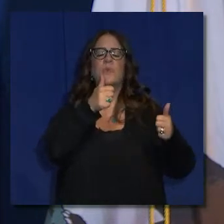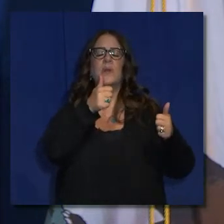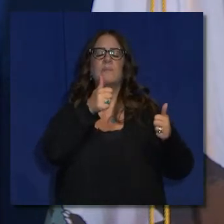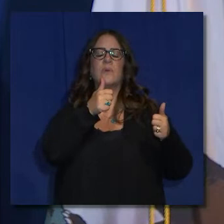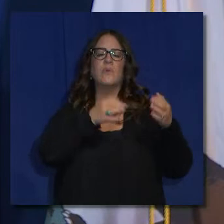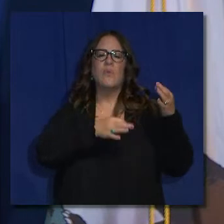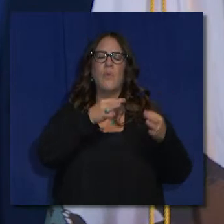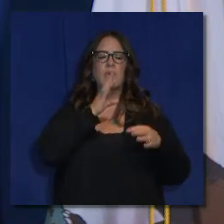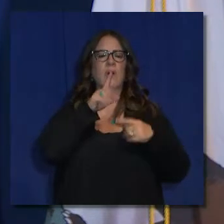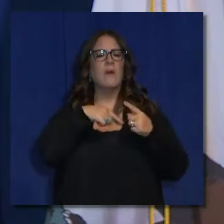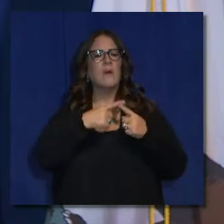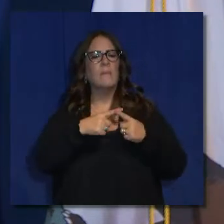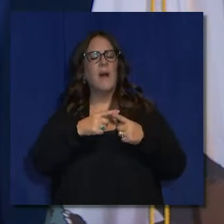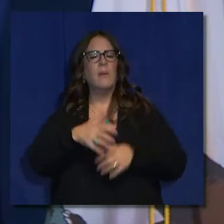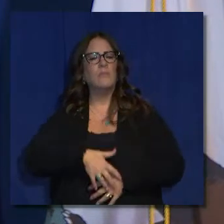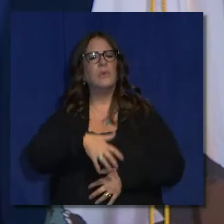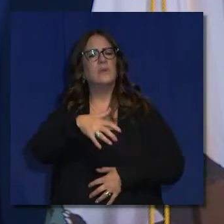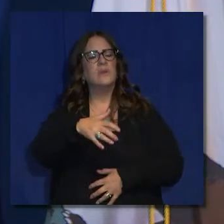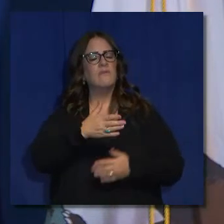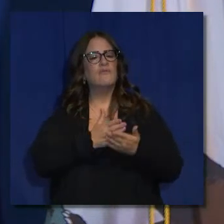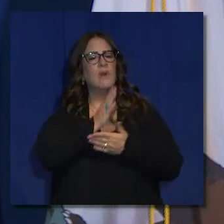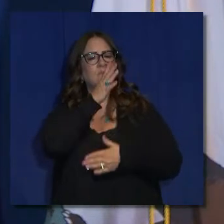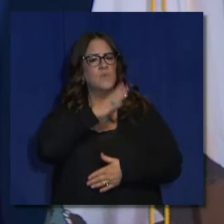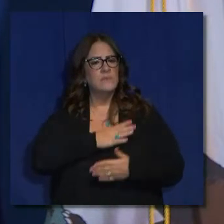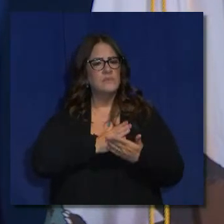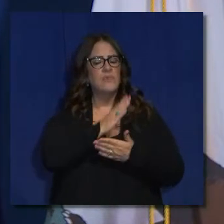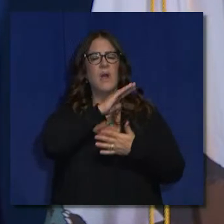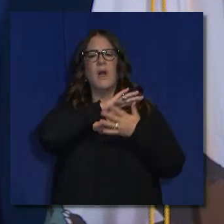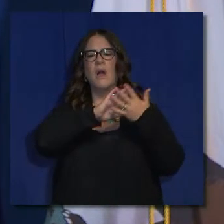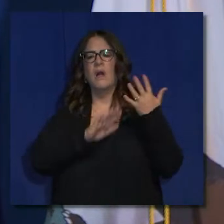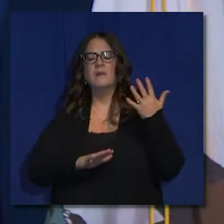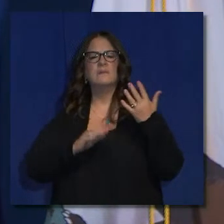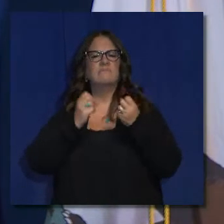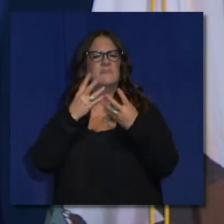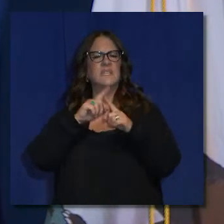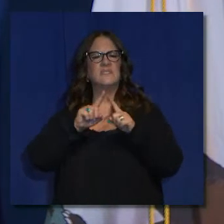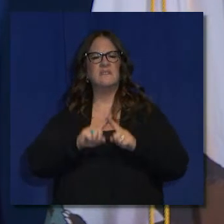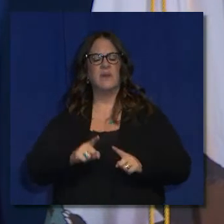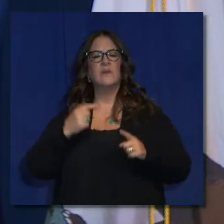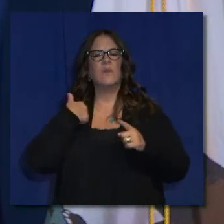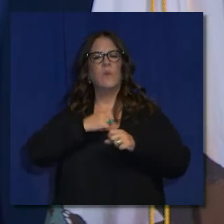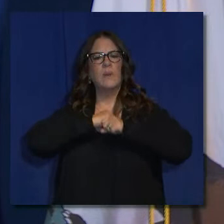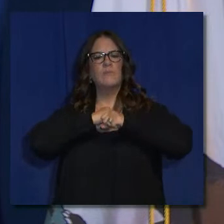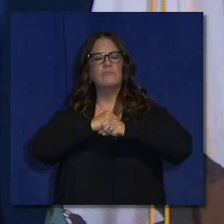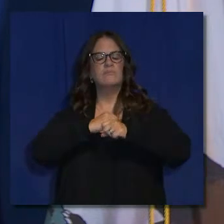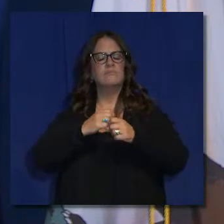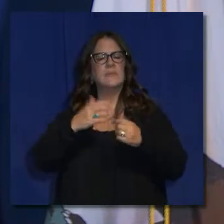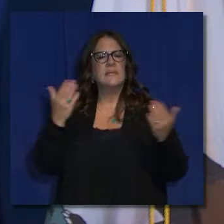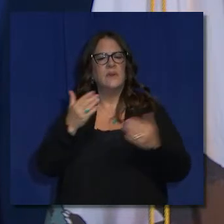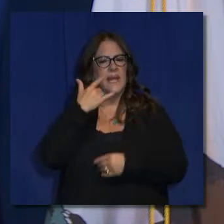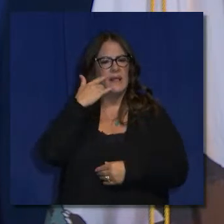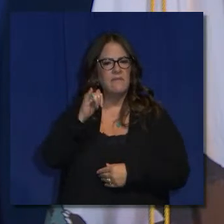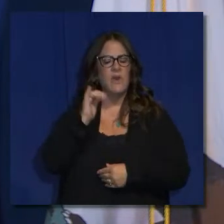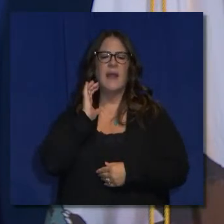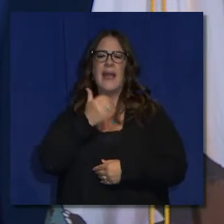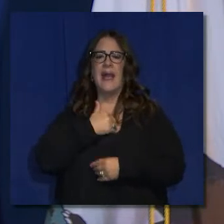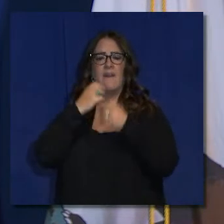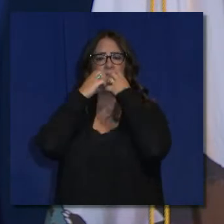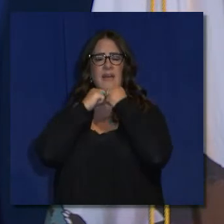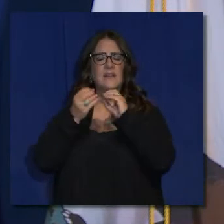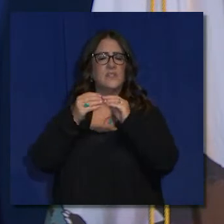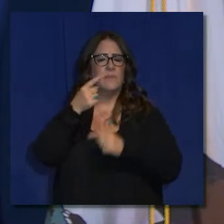privacy issues may have on our fate and future. And we're doing everything we can to future-proof California with our values front and